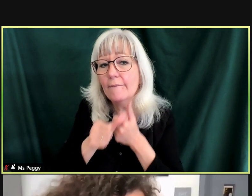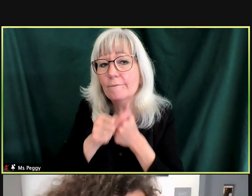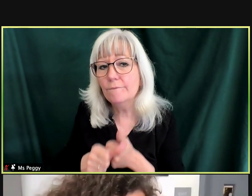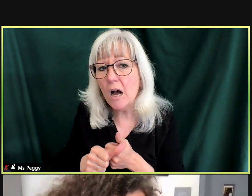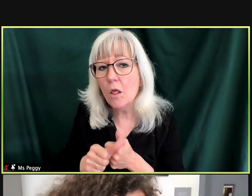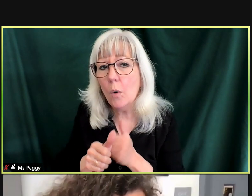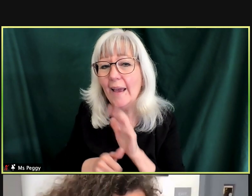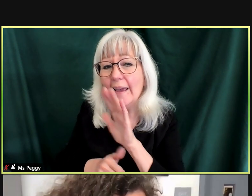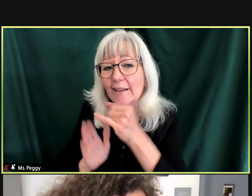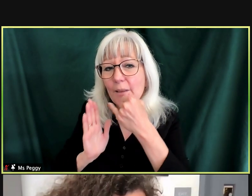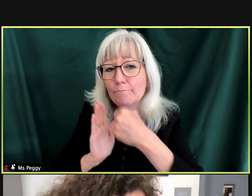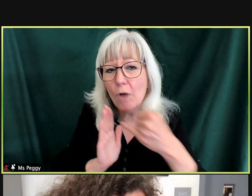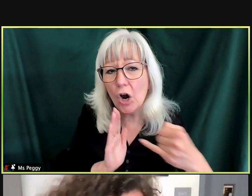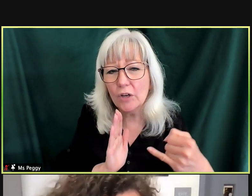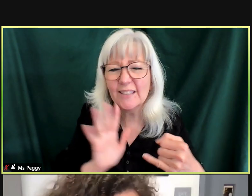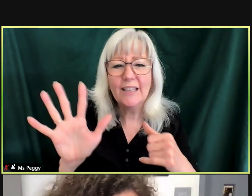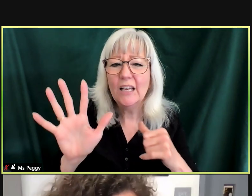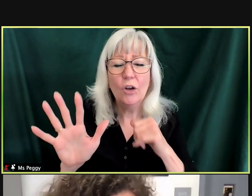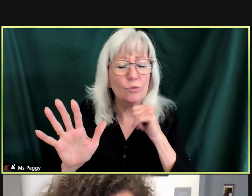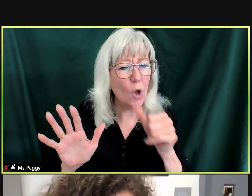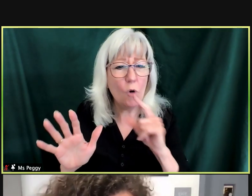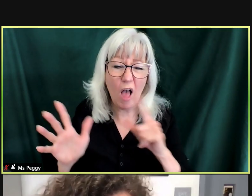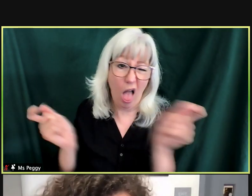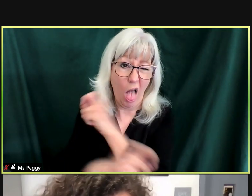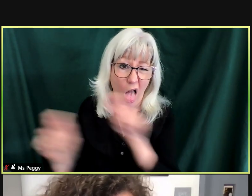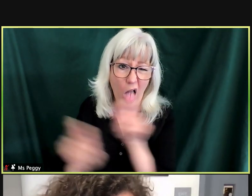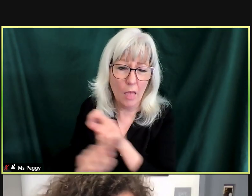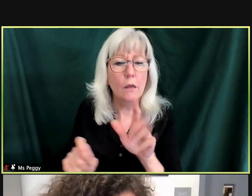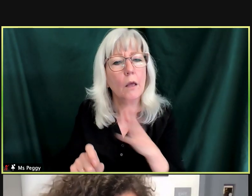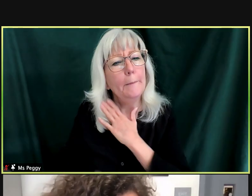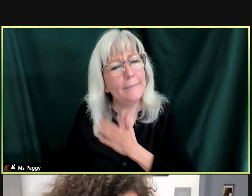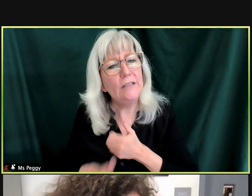don't just scribble, like really try to copy it.